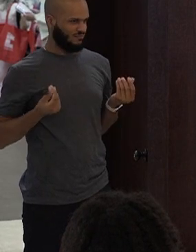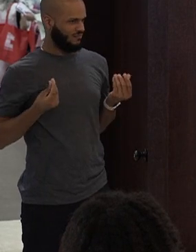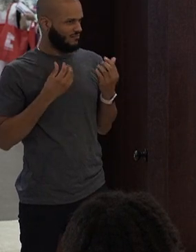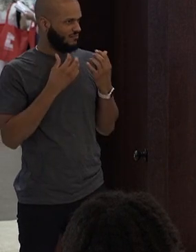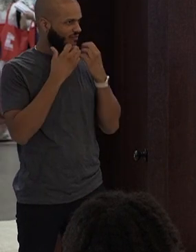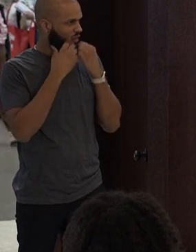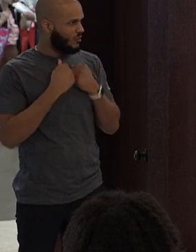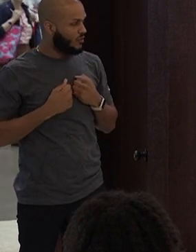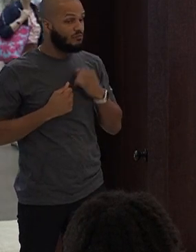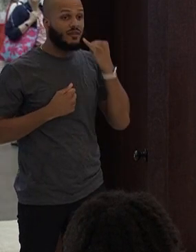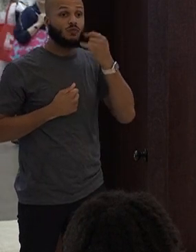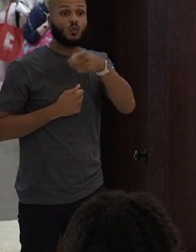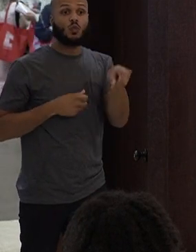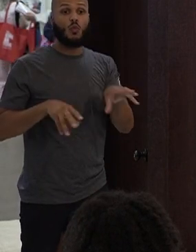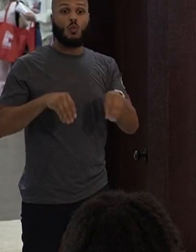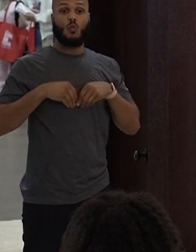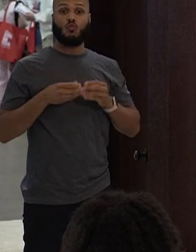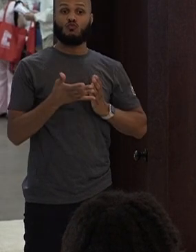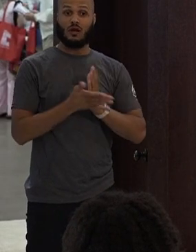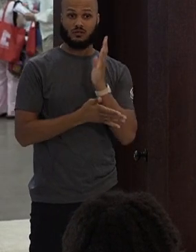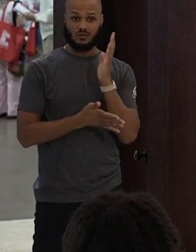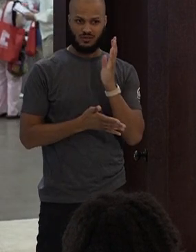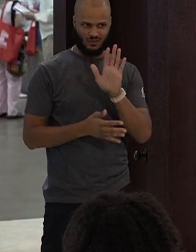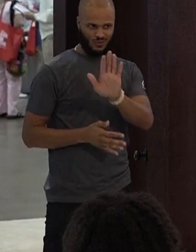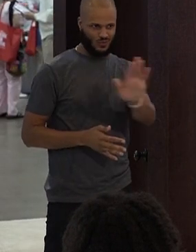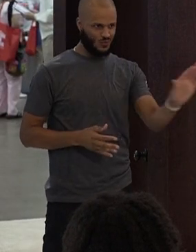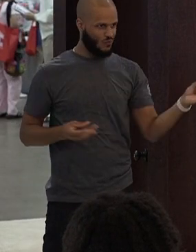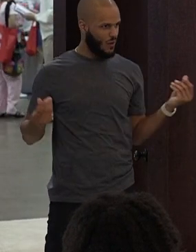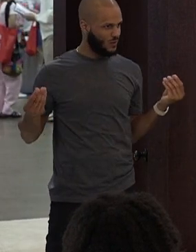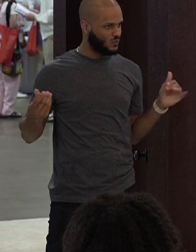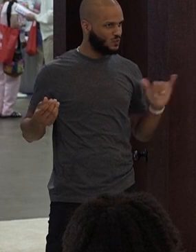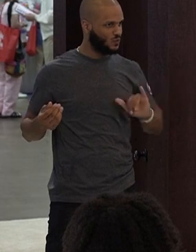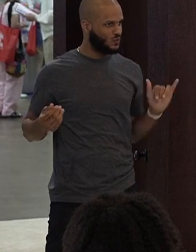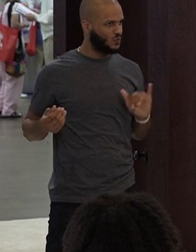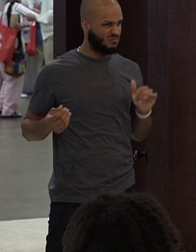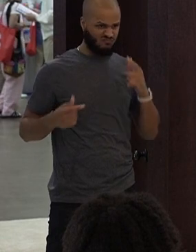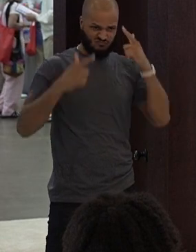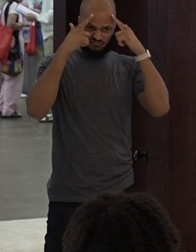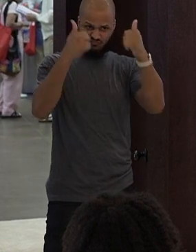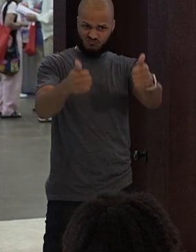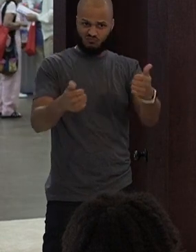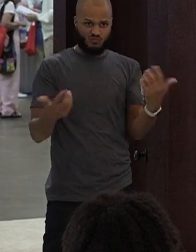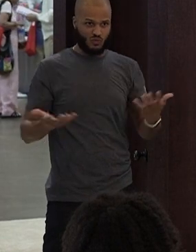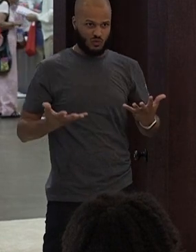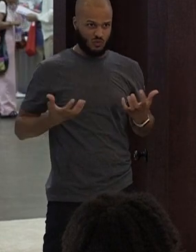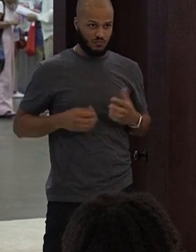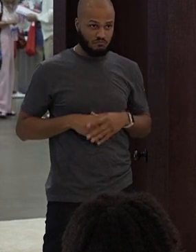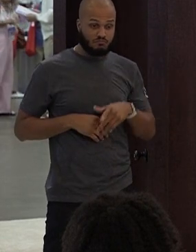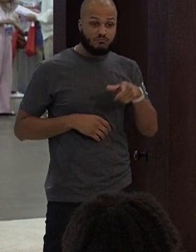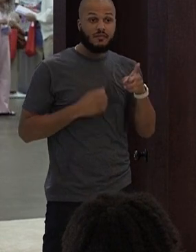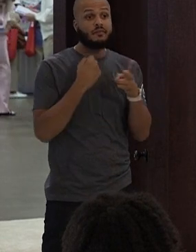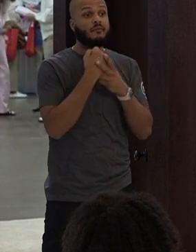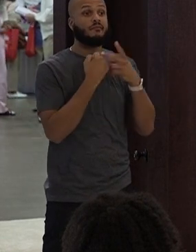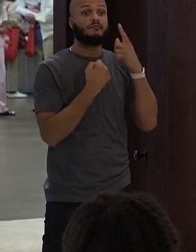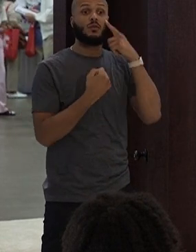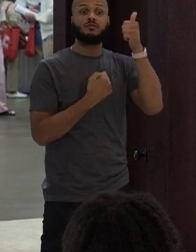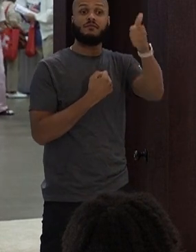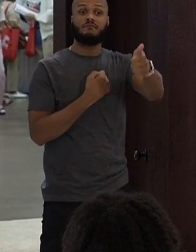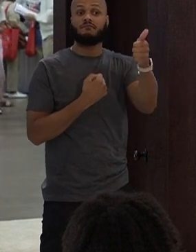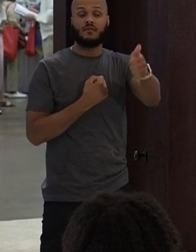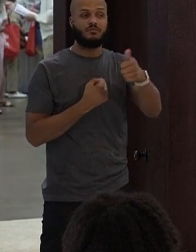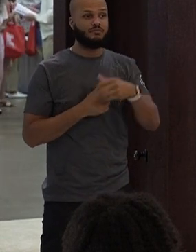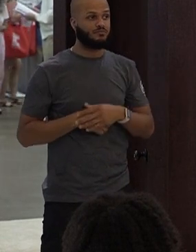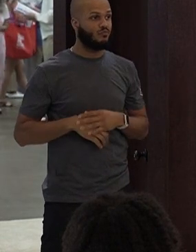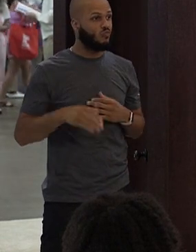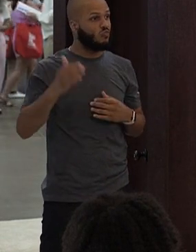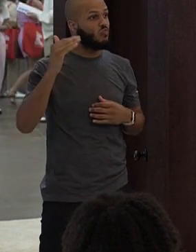so when you own rights, that is also your property, and you can do what you'd like with it. You can save it for yourself. You